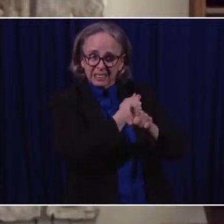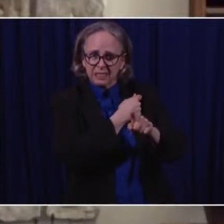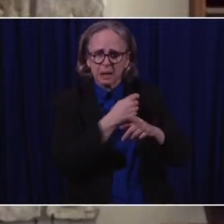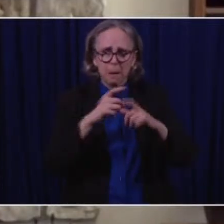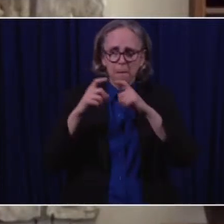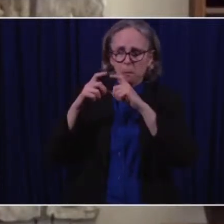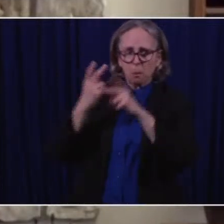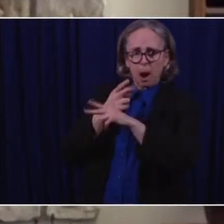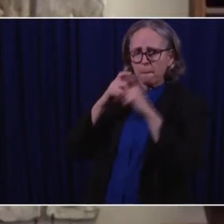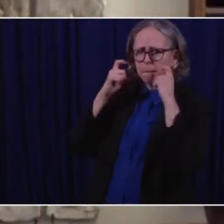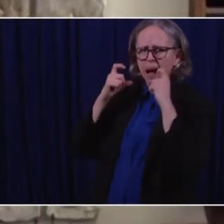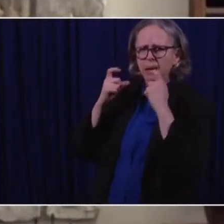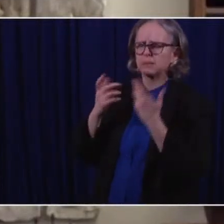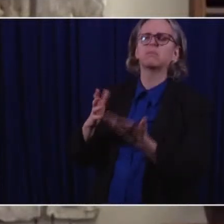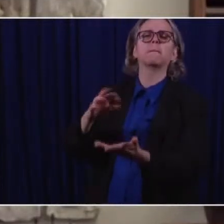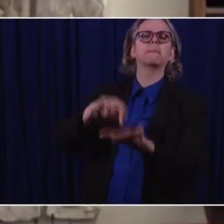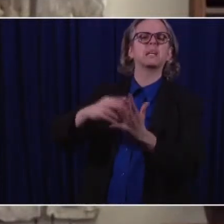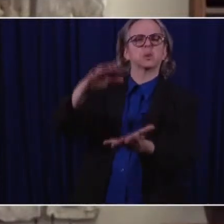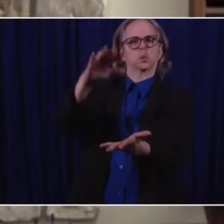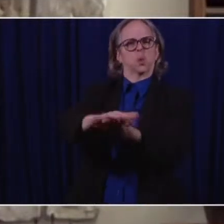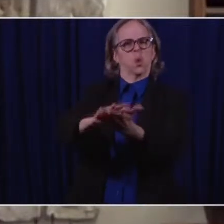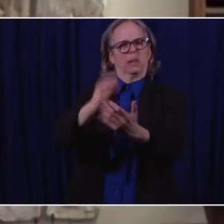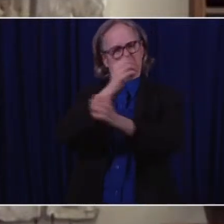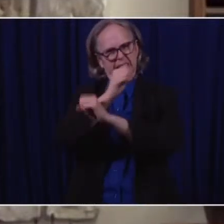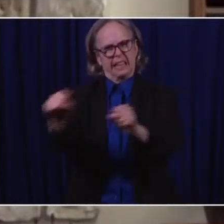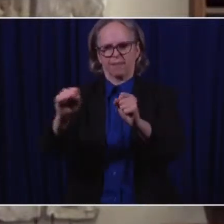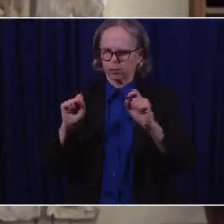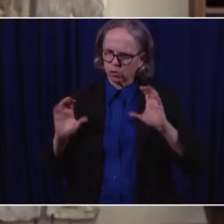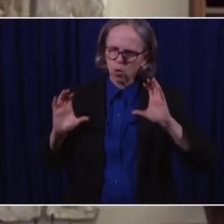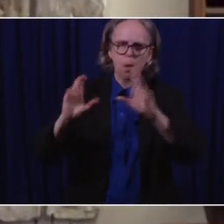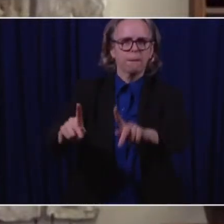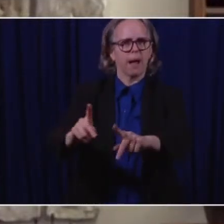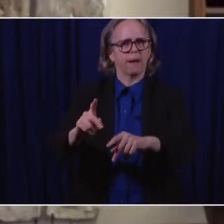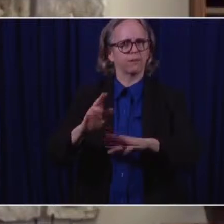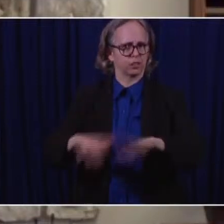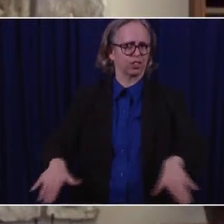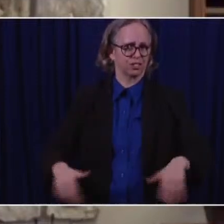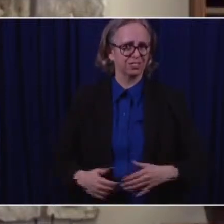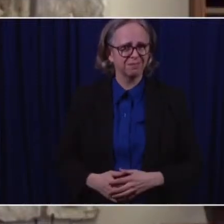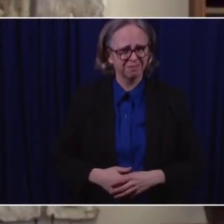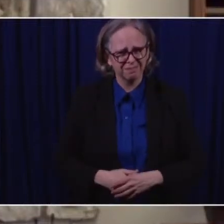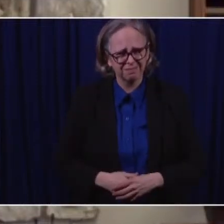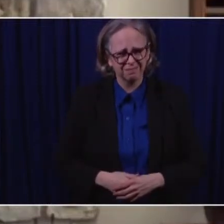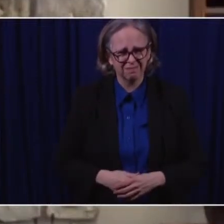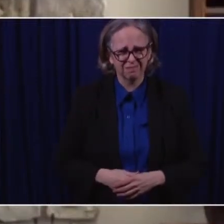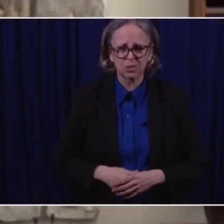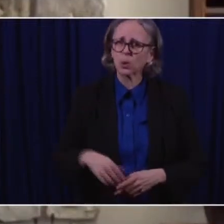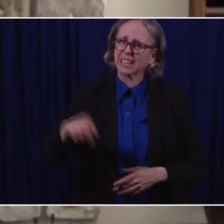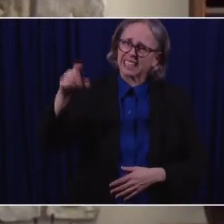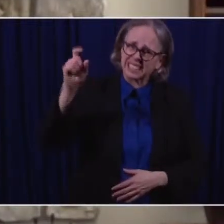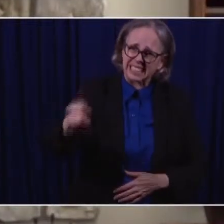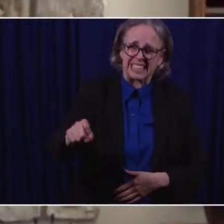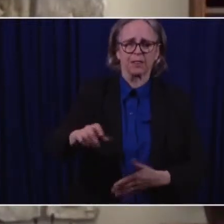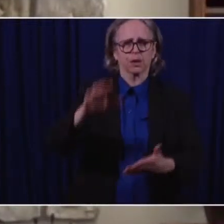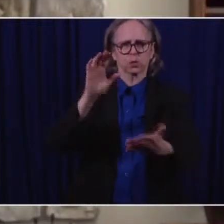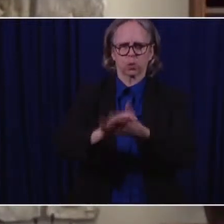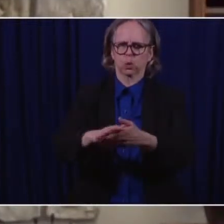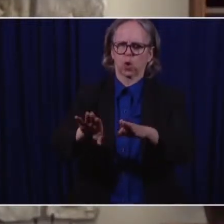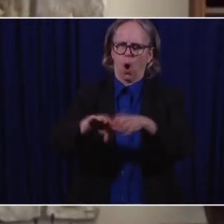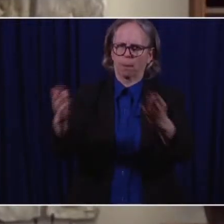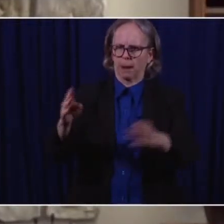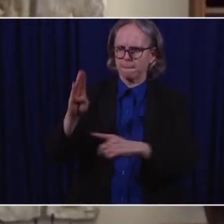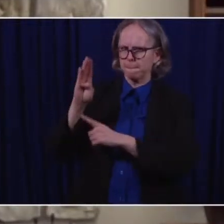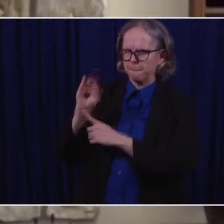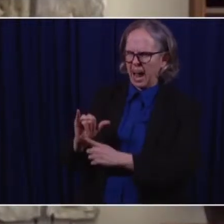who's making these decisions, please, we need you back in by March 1st. And I want to congratulate the schools that are starting. We've had